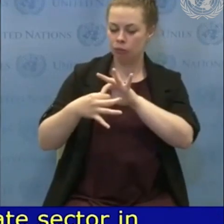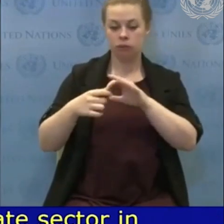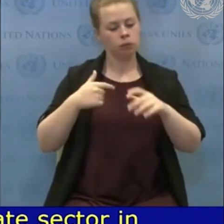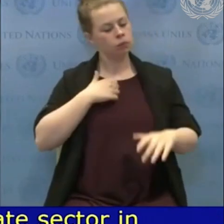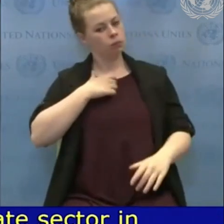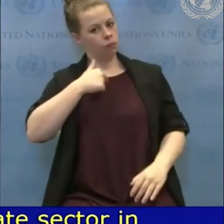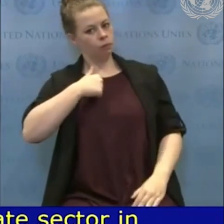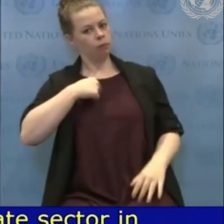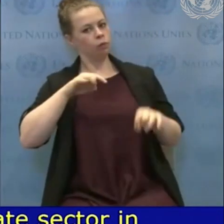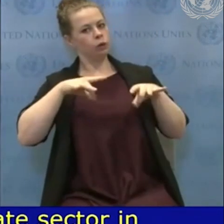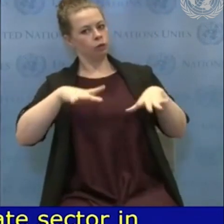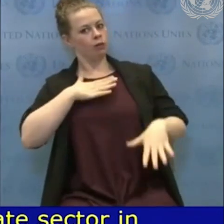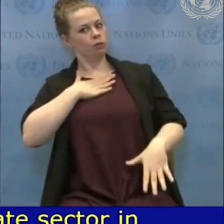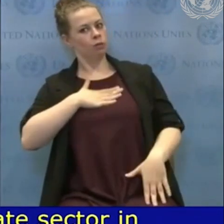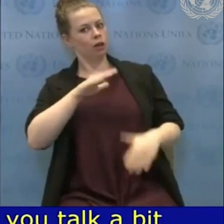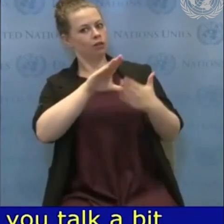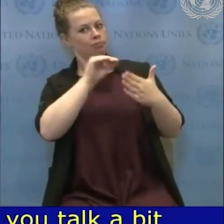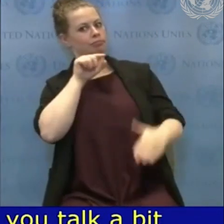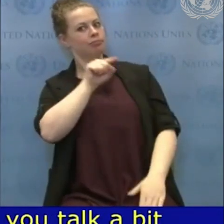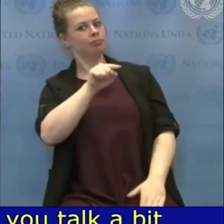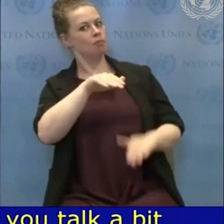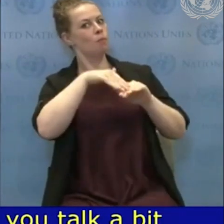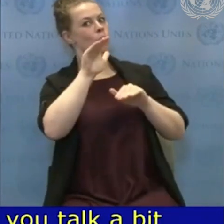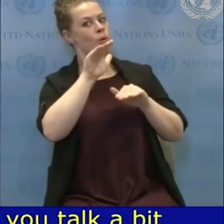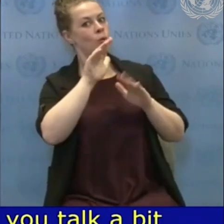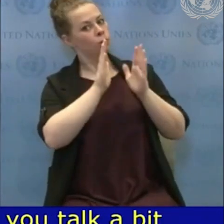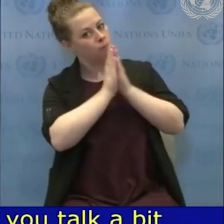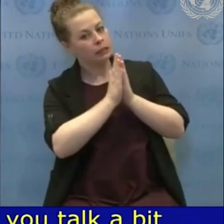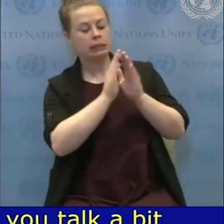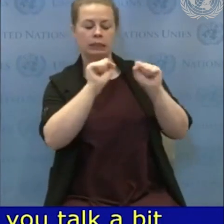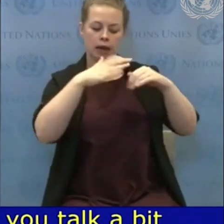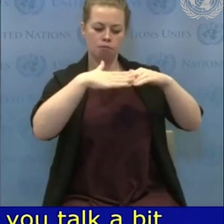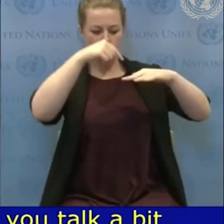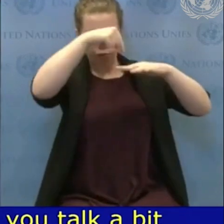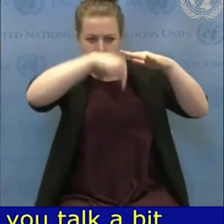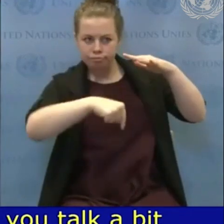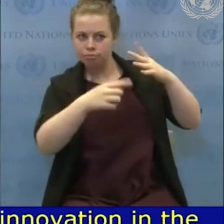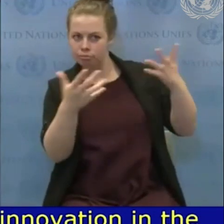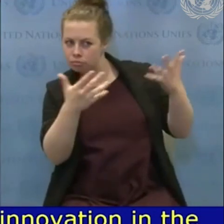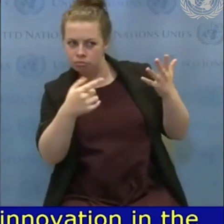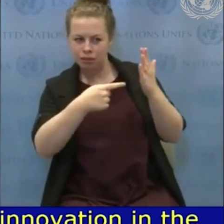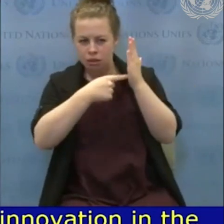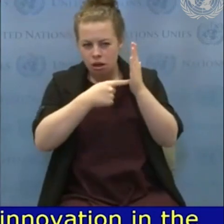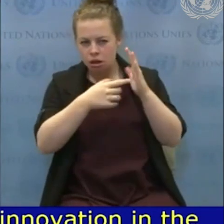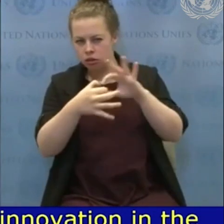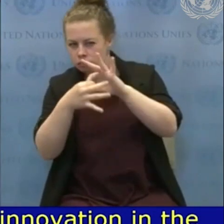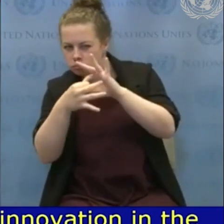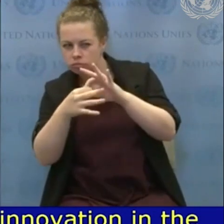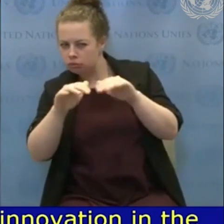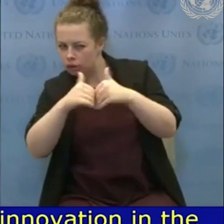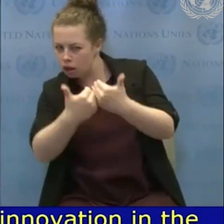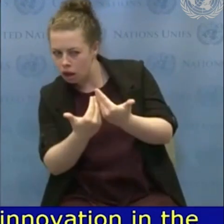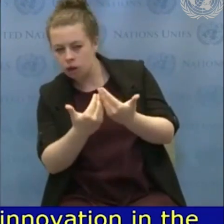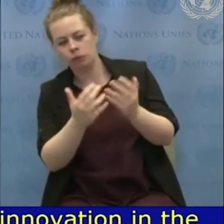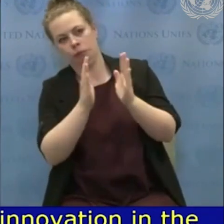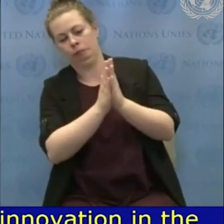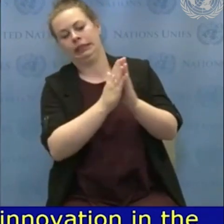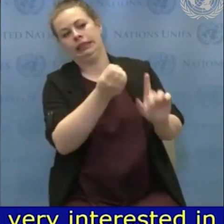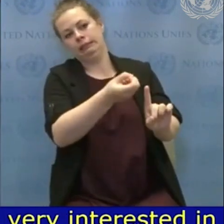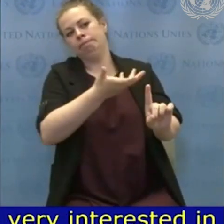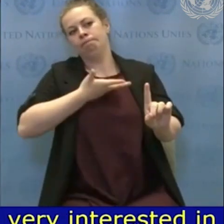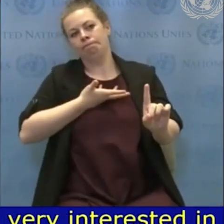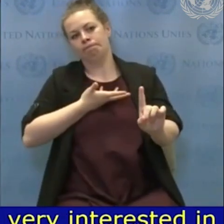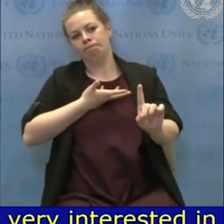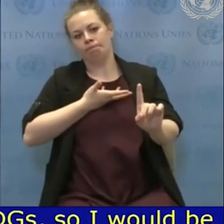to meet the SDGs. So would be interested to hear a little bit more from you about what the UK is doing to encourage the tech sector